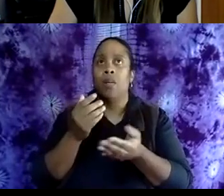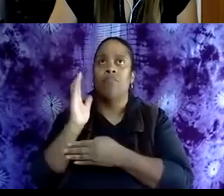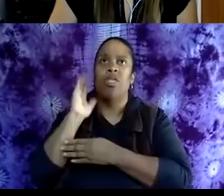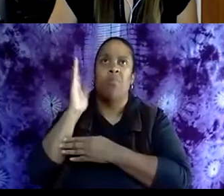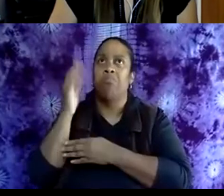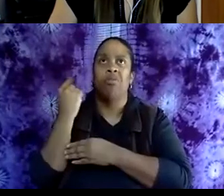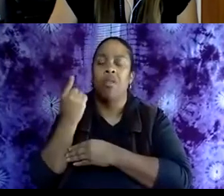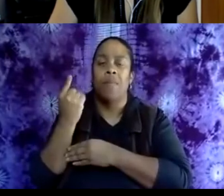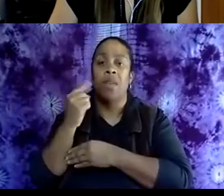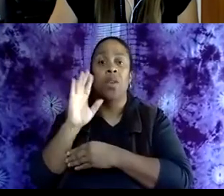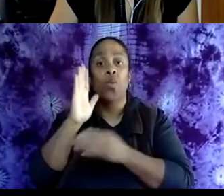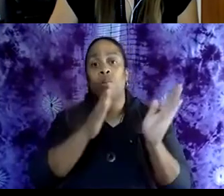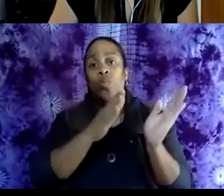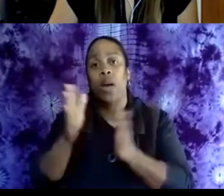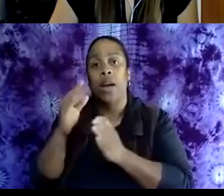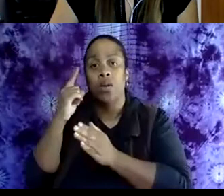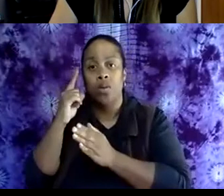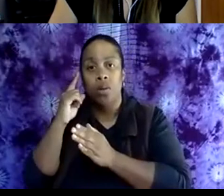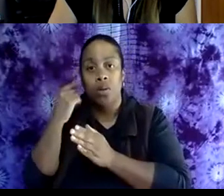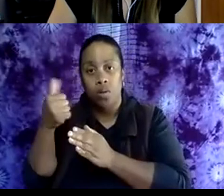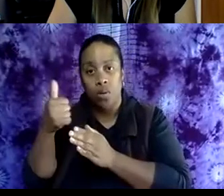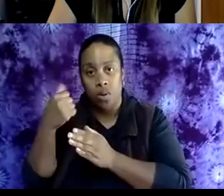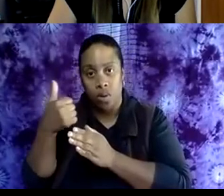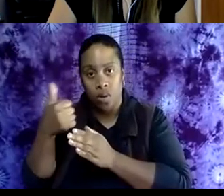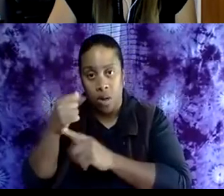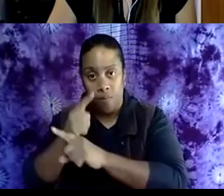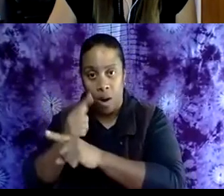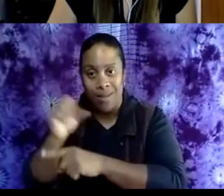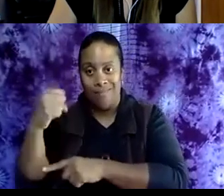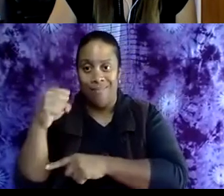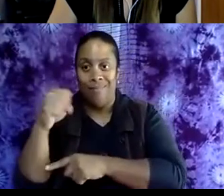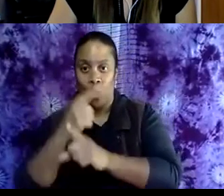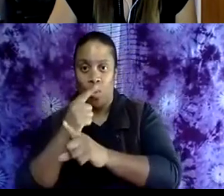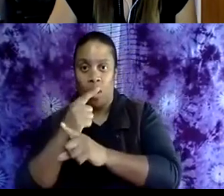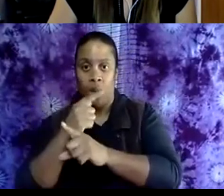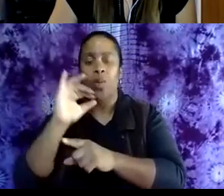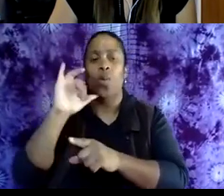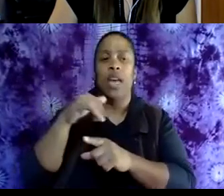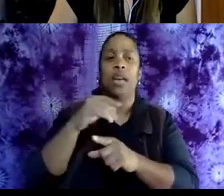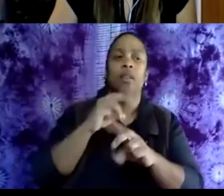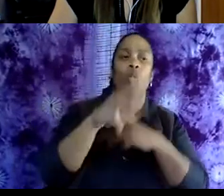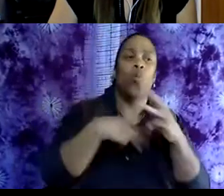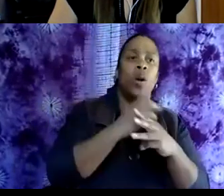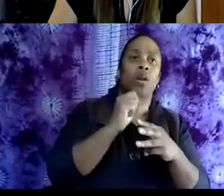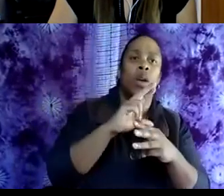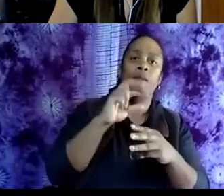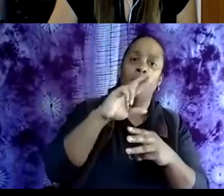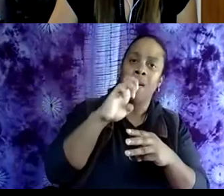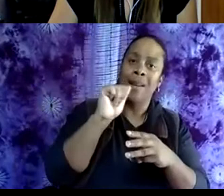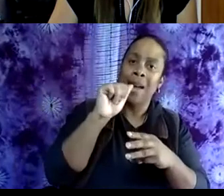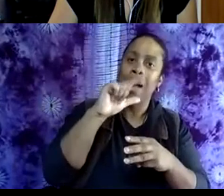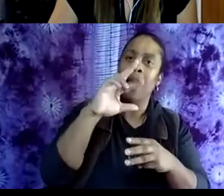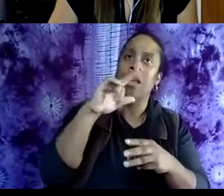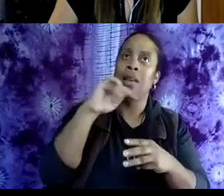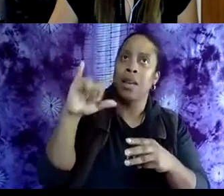some sort. You would prepare yourself for it, right? Right. So that's like in the world of the reality. This is like literally somebody